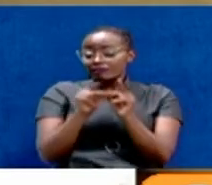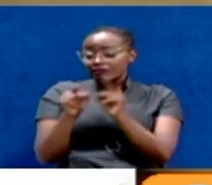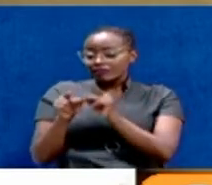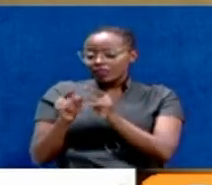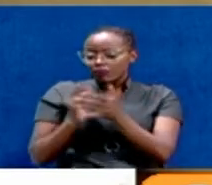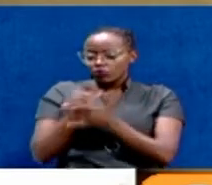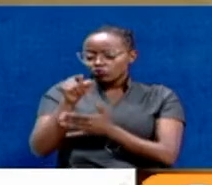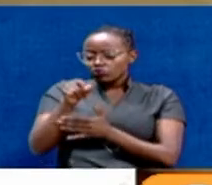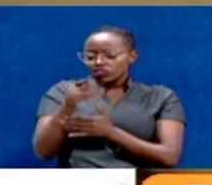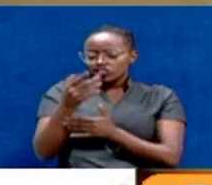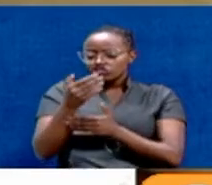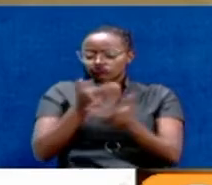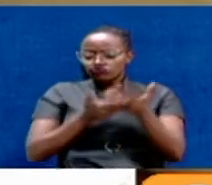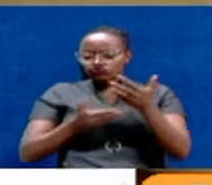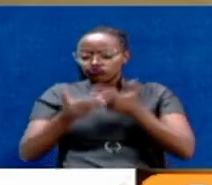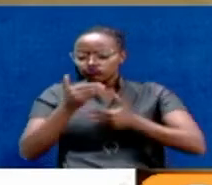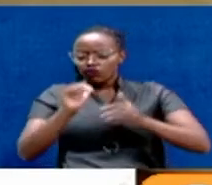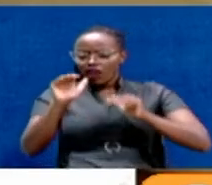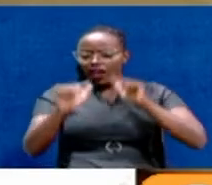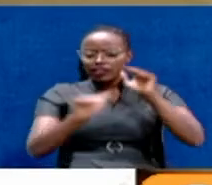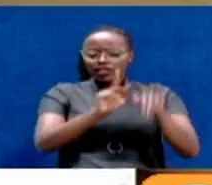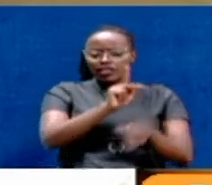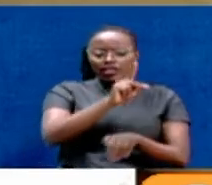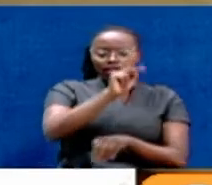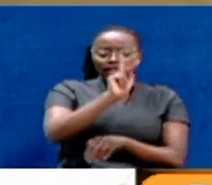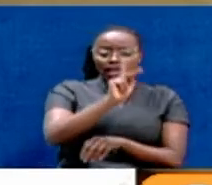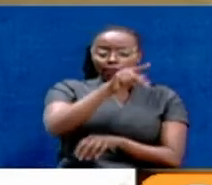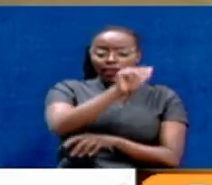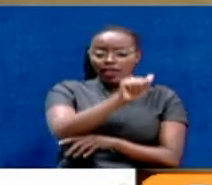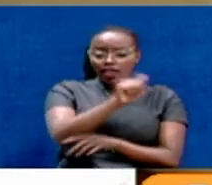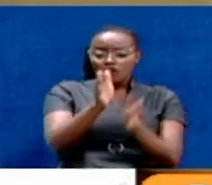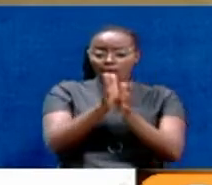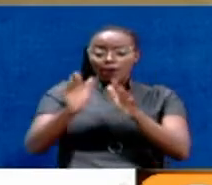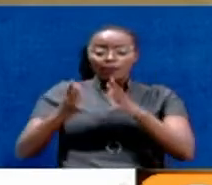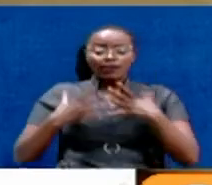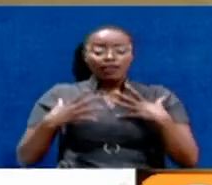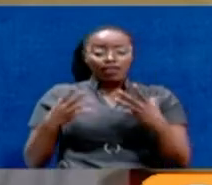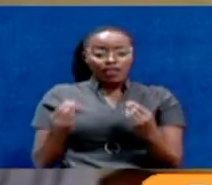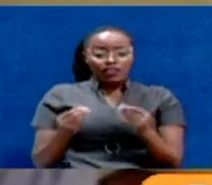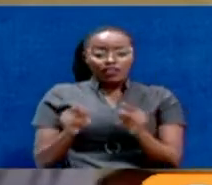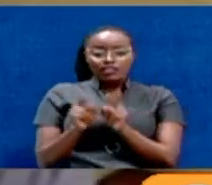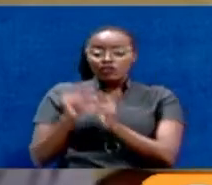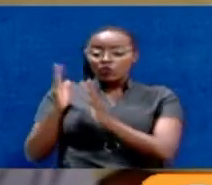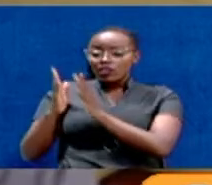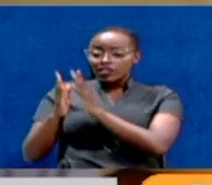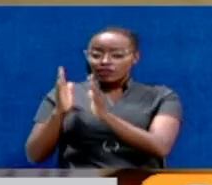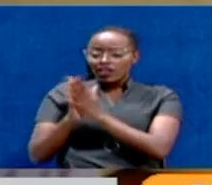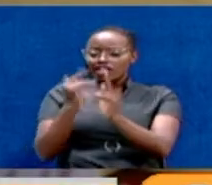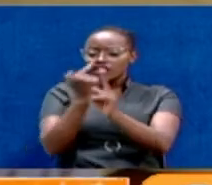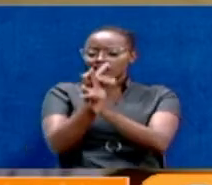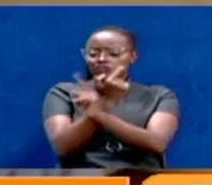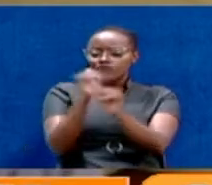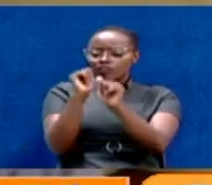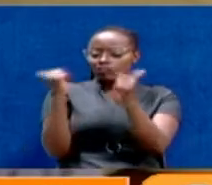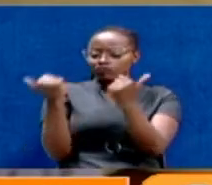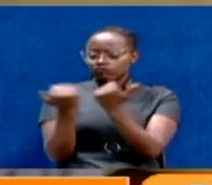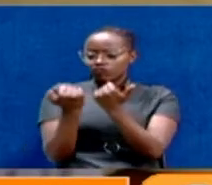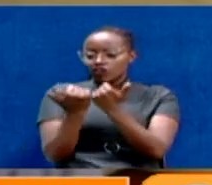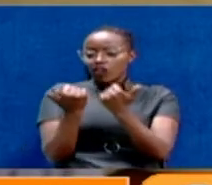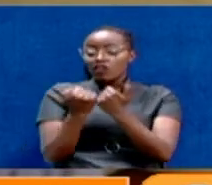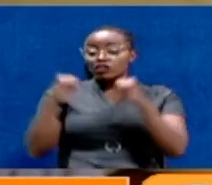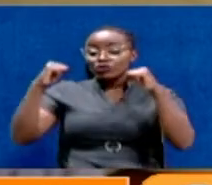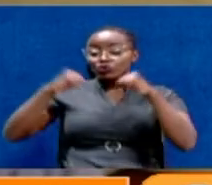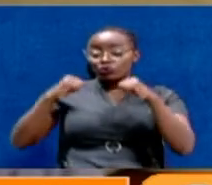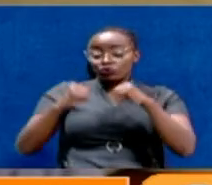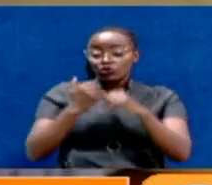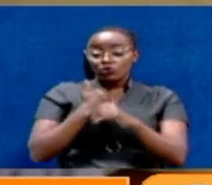and through these consultations with the KPA, with the public health, with the interior, and all other agencies, it was possible